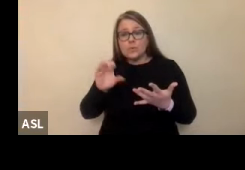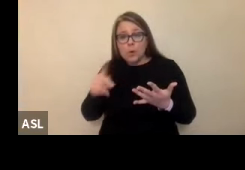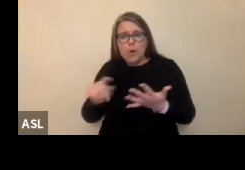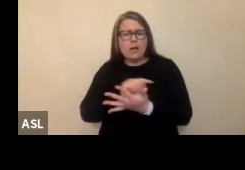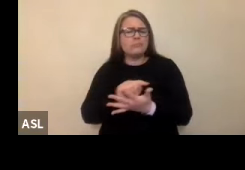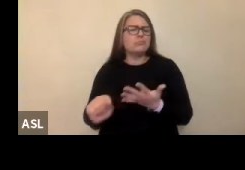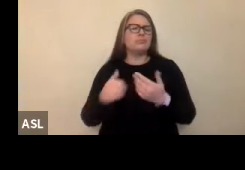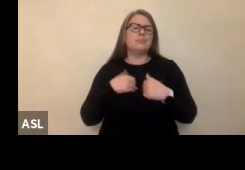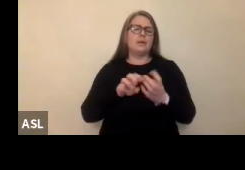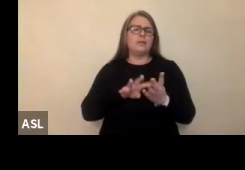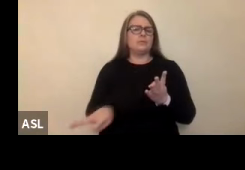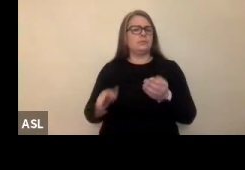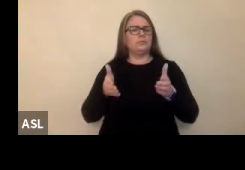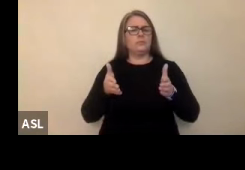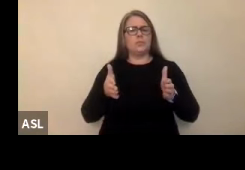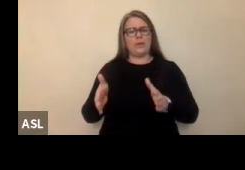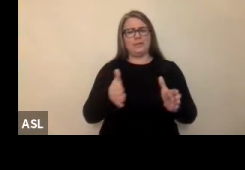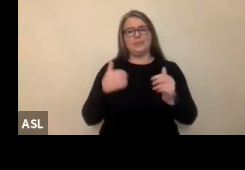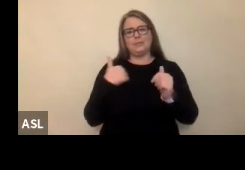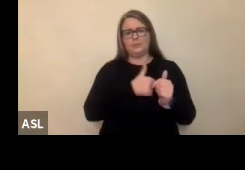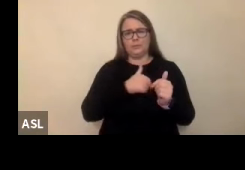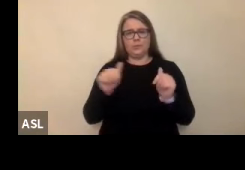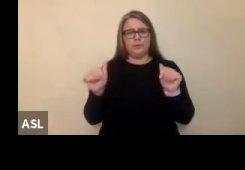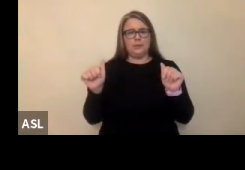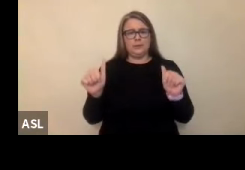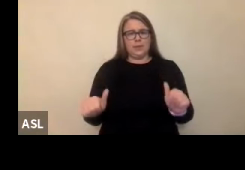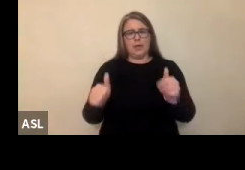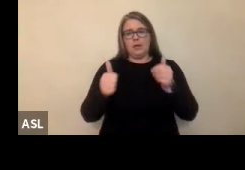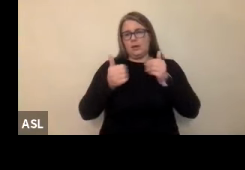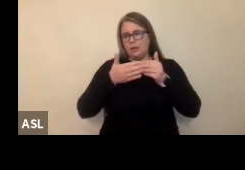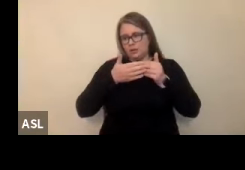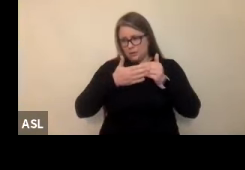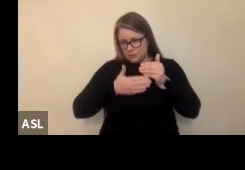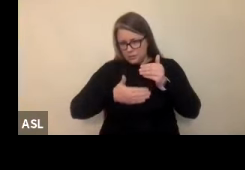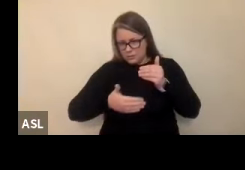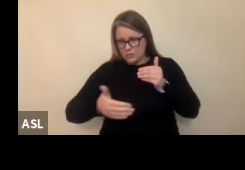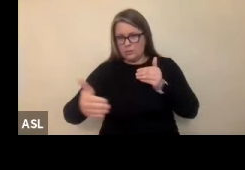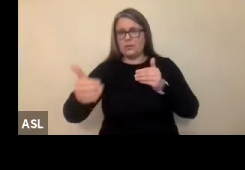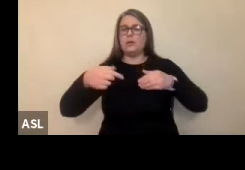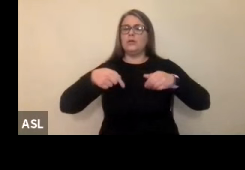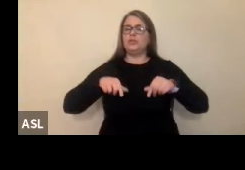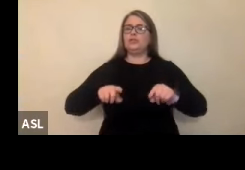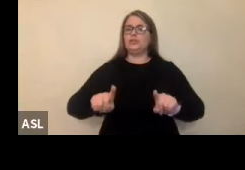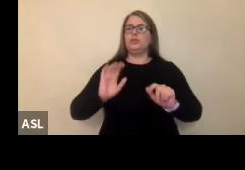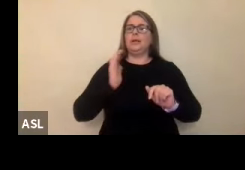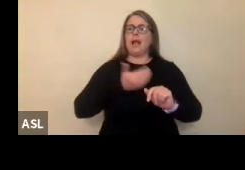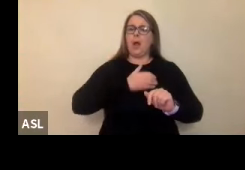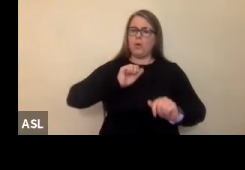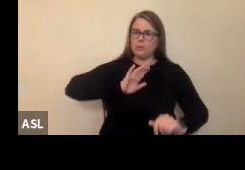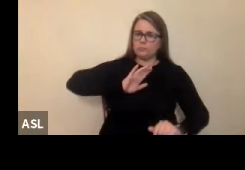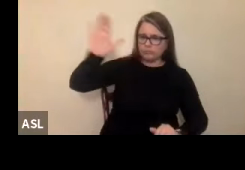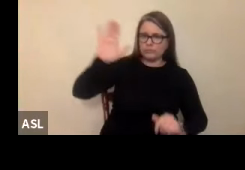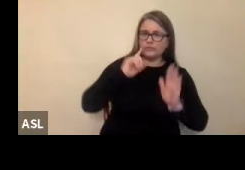of ways in which we have to, as we make demands, as we protest, as